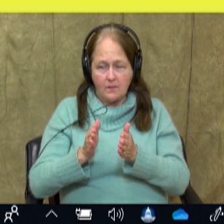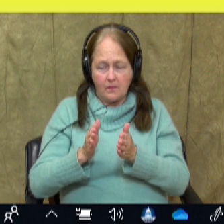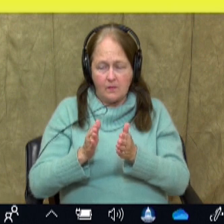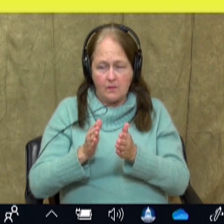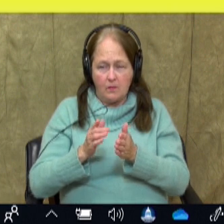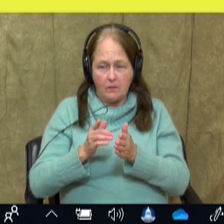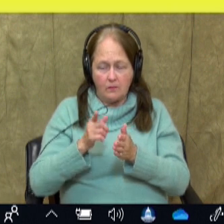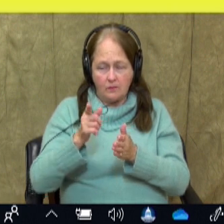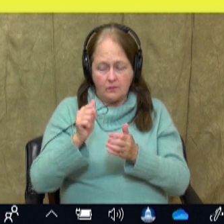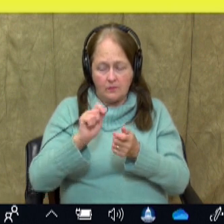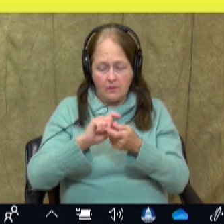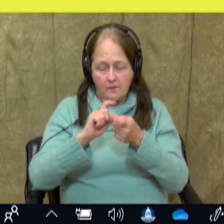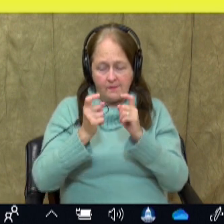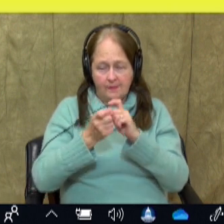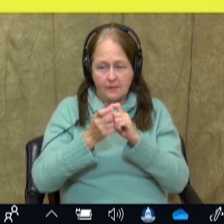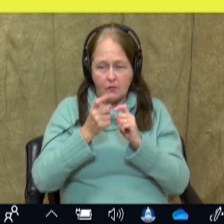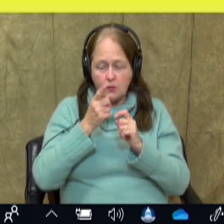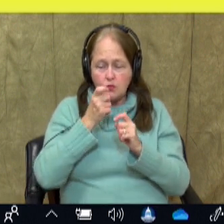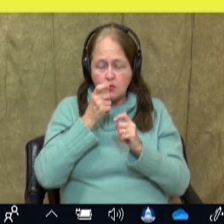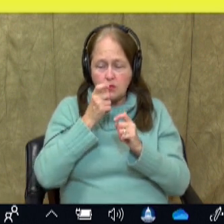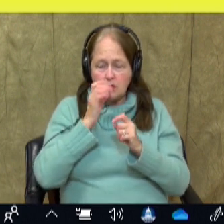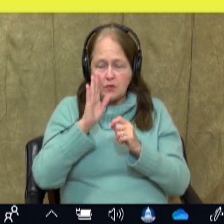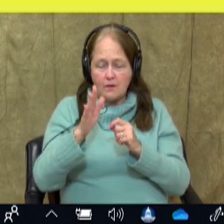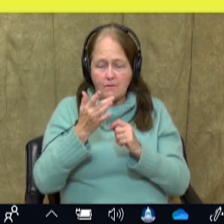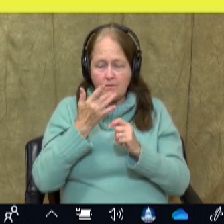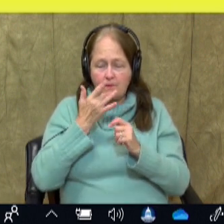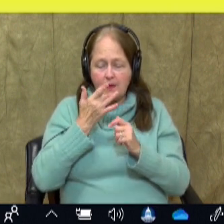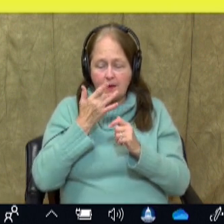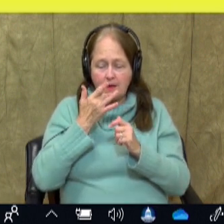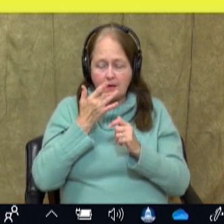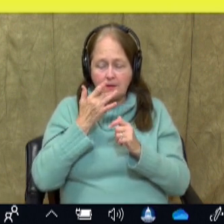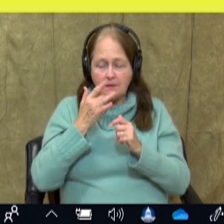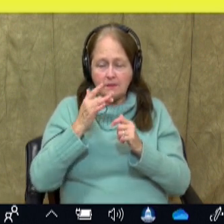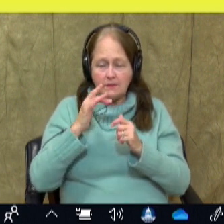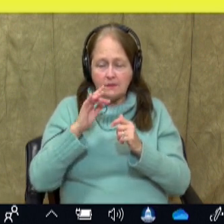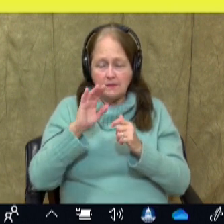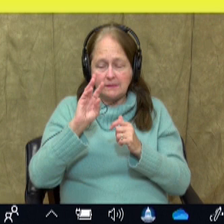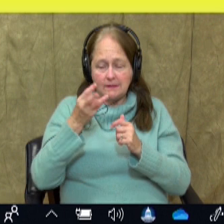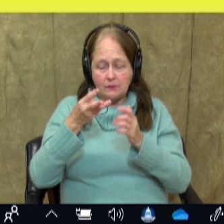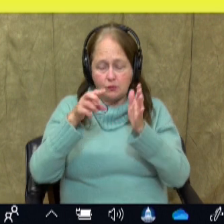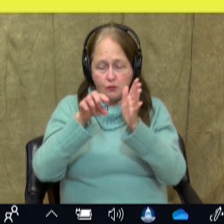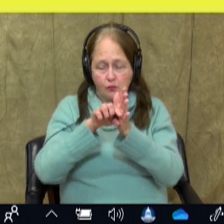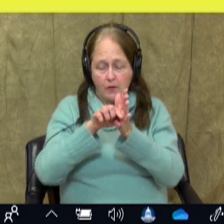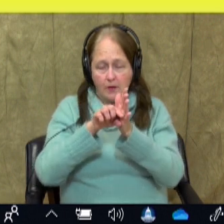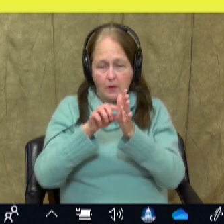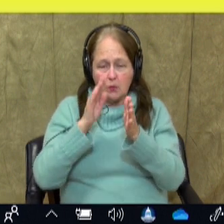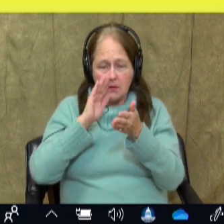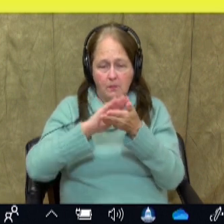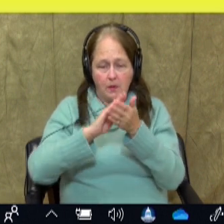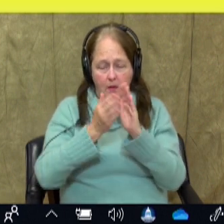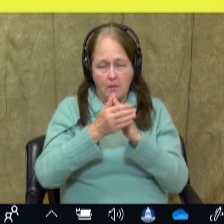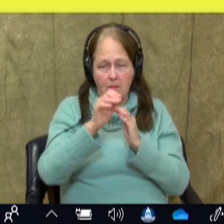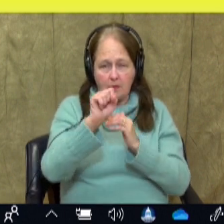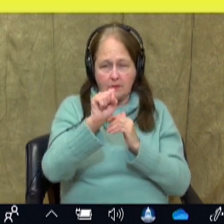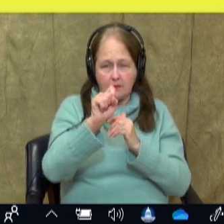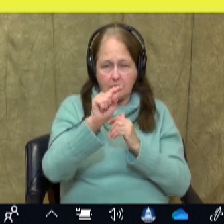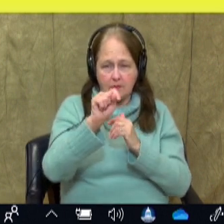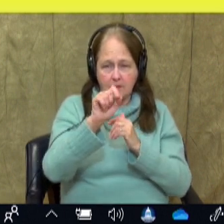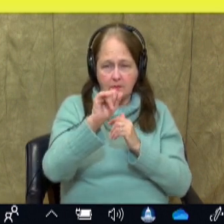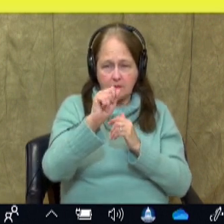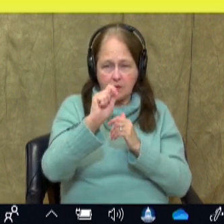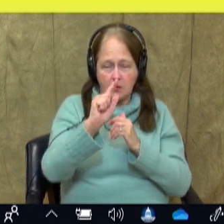You could switch that to who is the favorite singer of 6th graders. That makes it statistical. You can always change